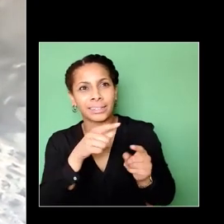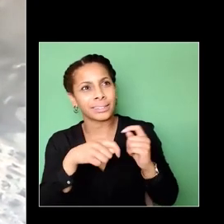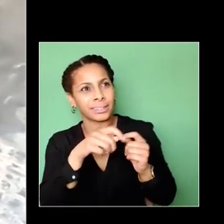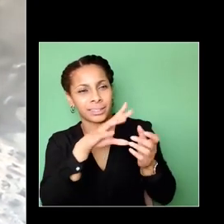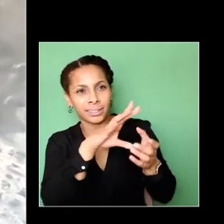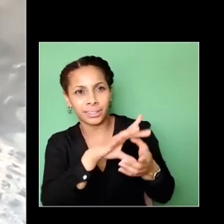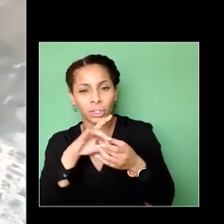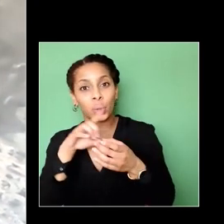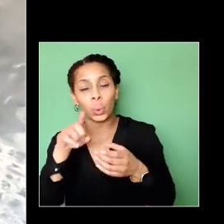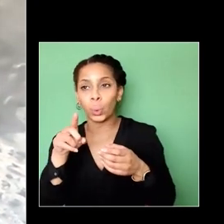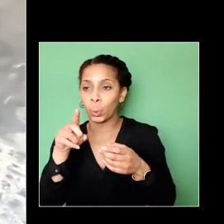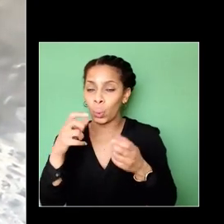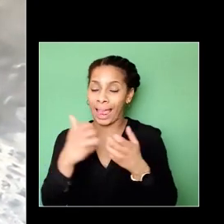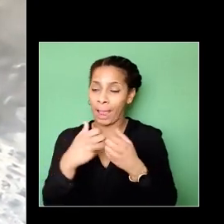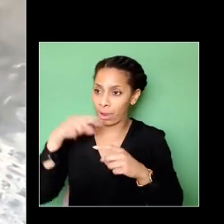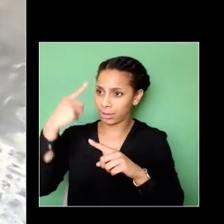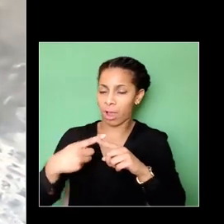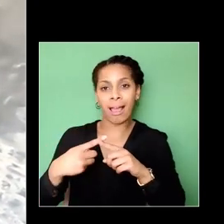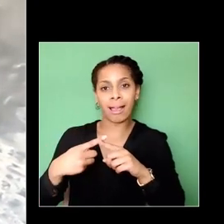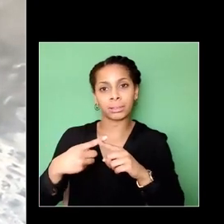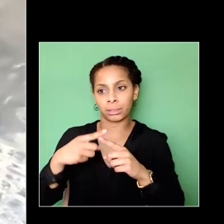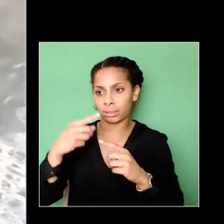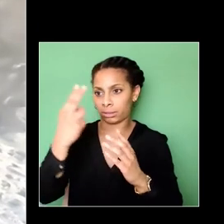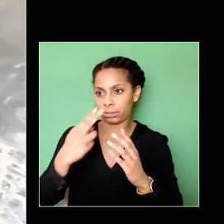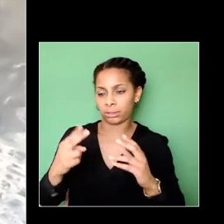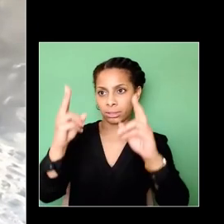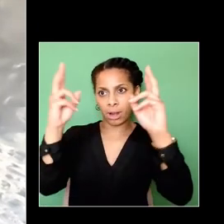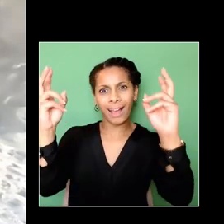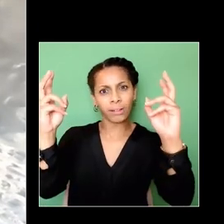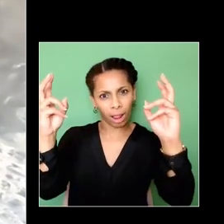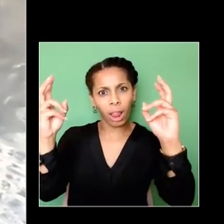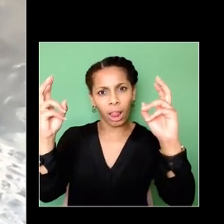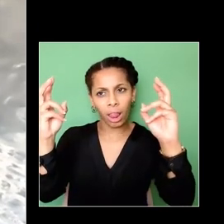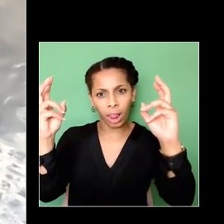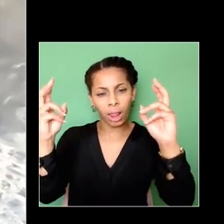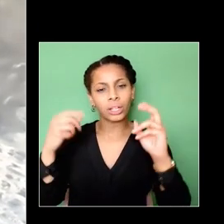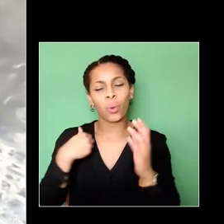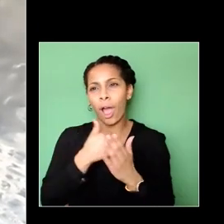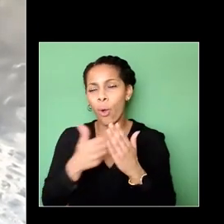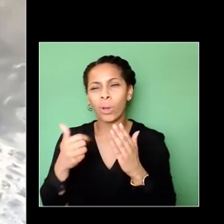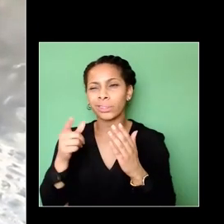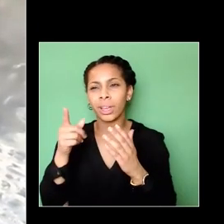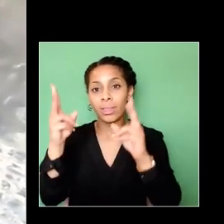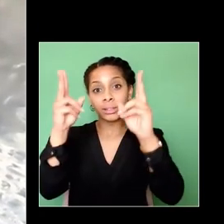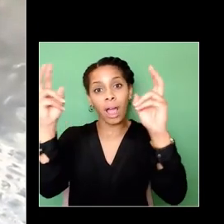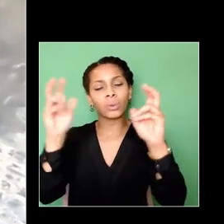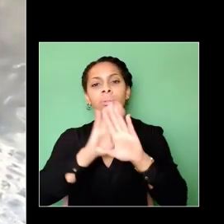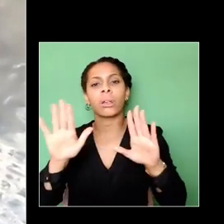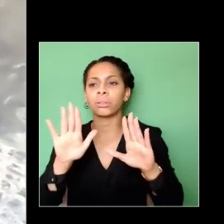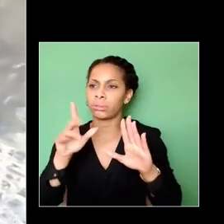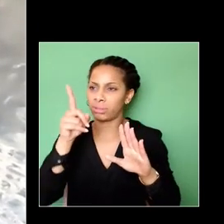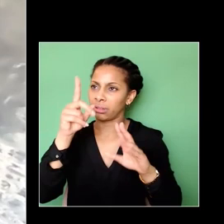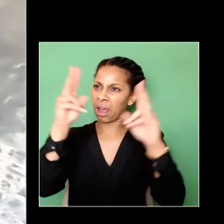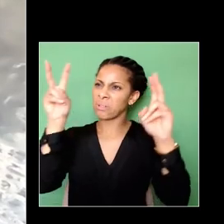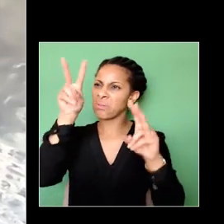adjacent to the titling of the work, which I've always positioned as an extra mark. The title is never an explanation of the painting,